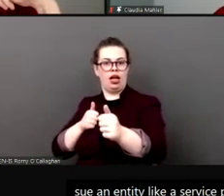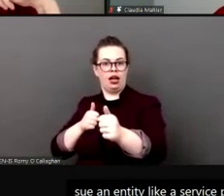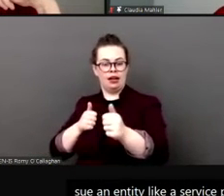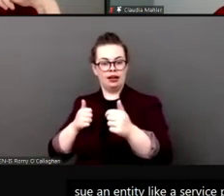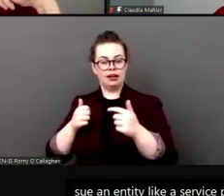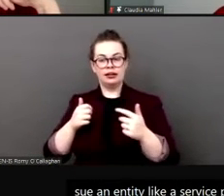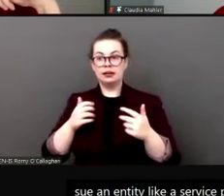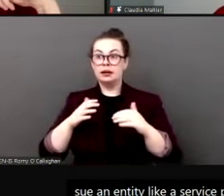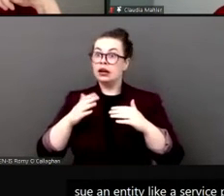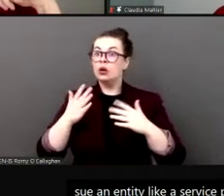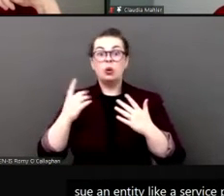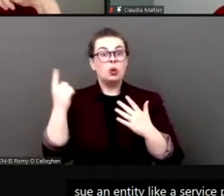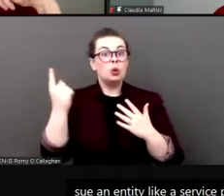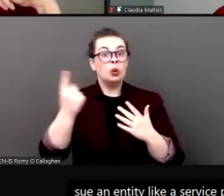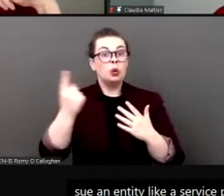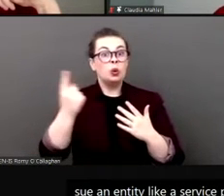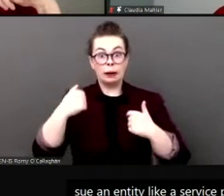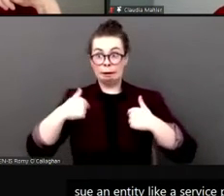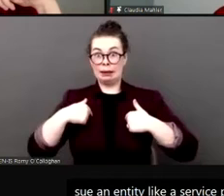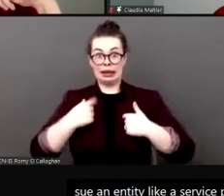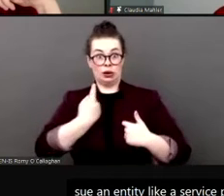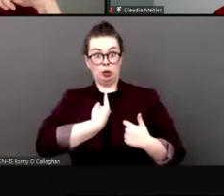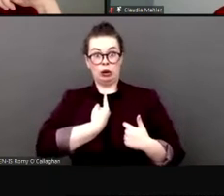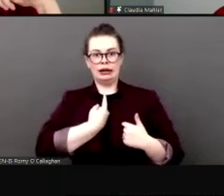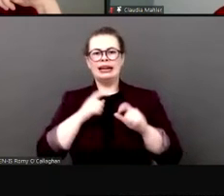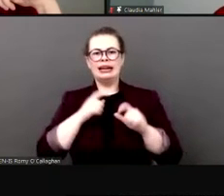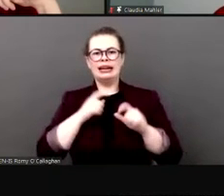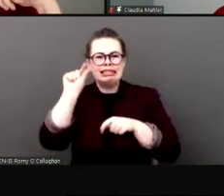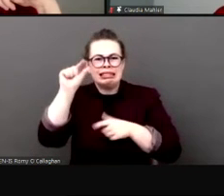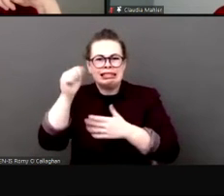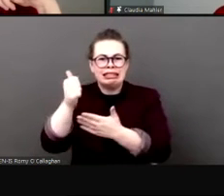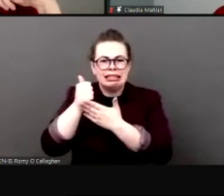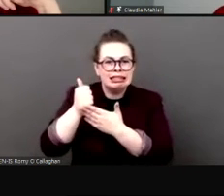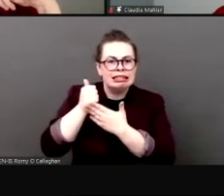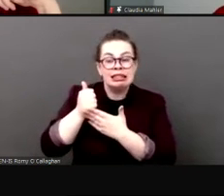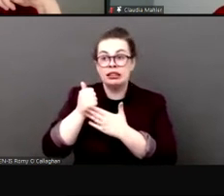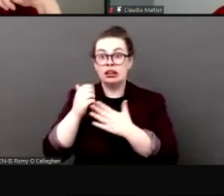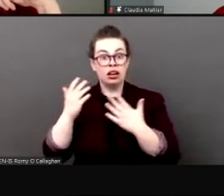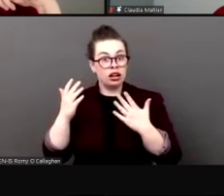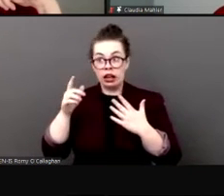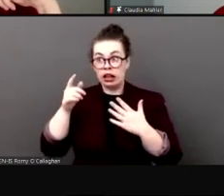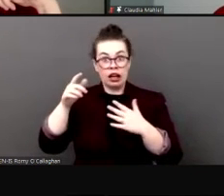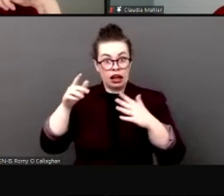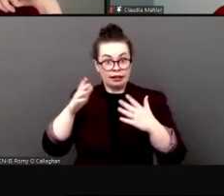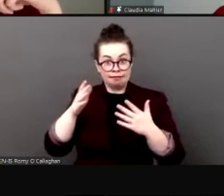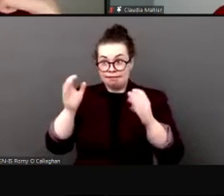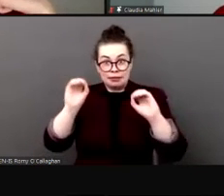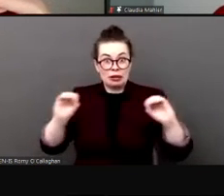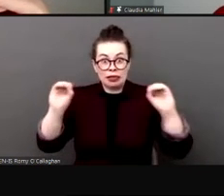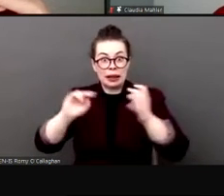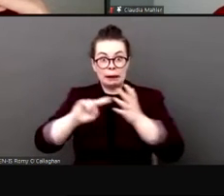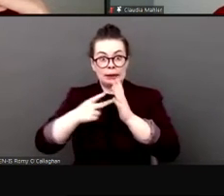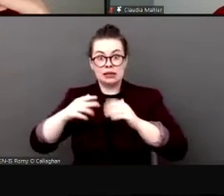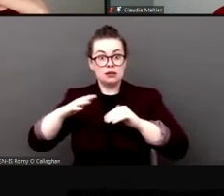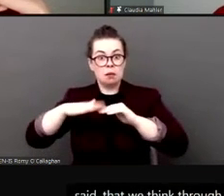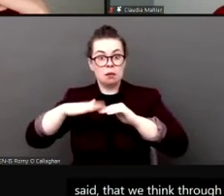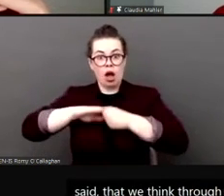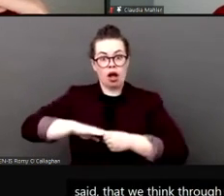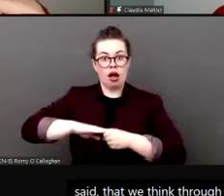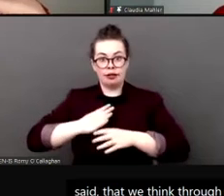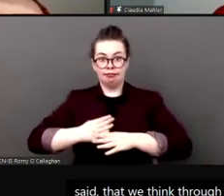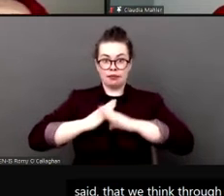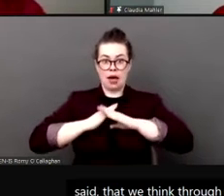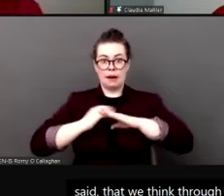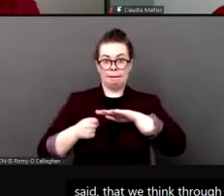incredibly important, as Claudia said, that we think through the system, the ecosystem. We cannot rely exclusively